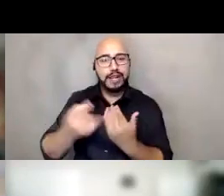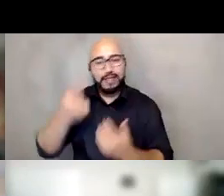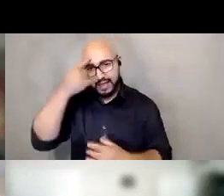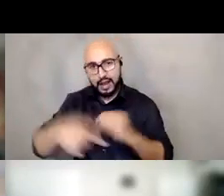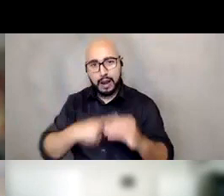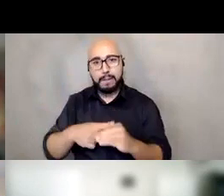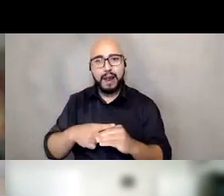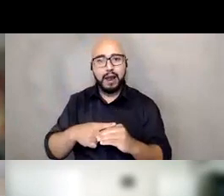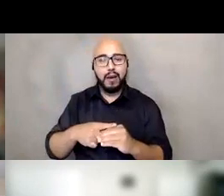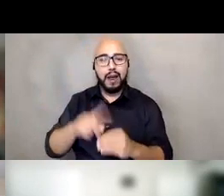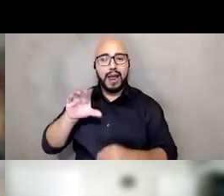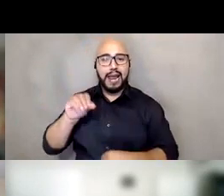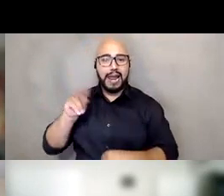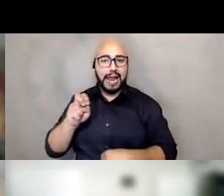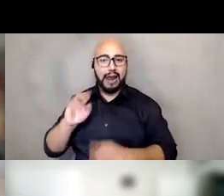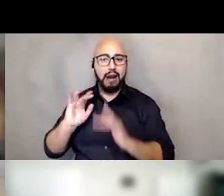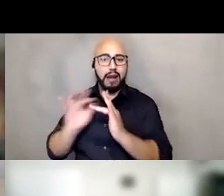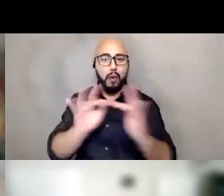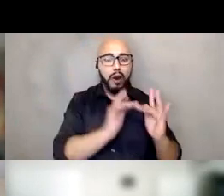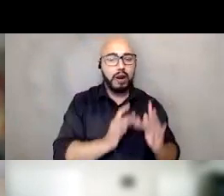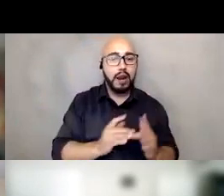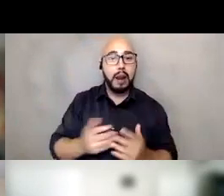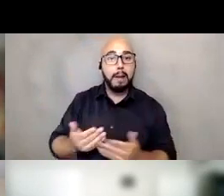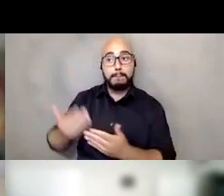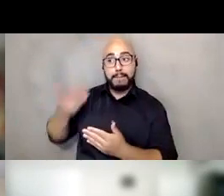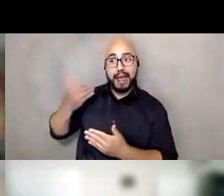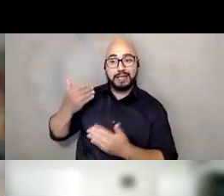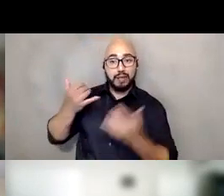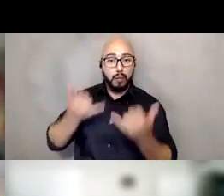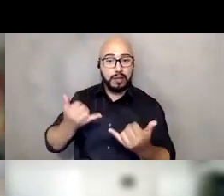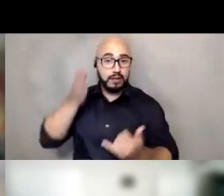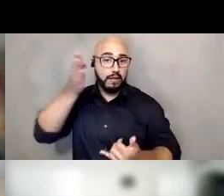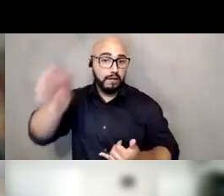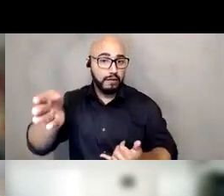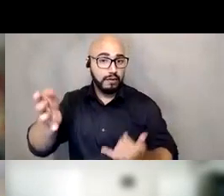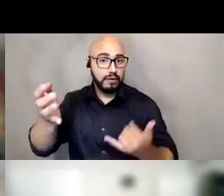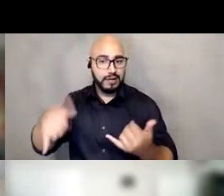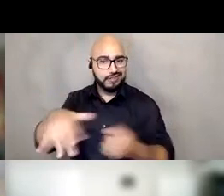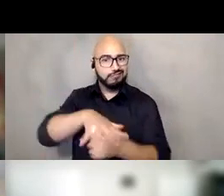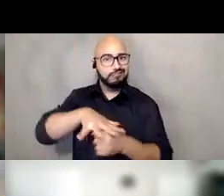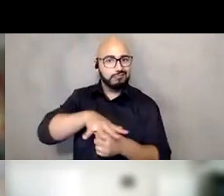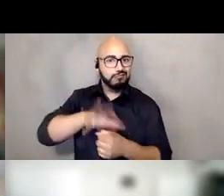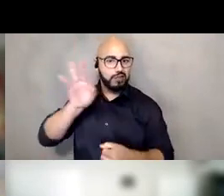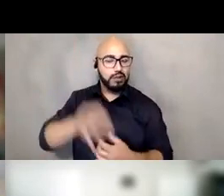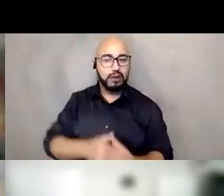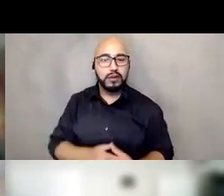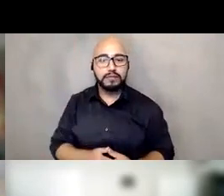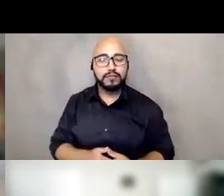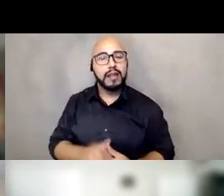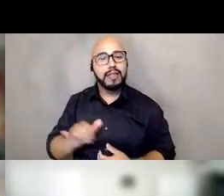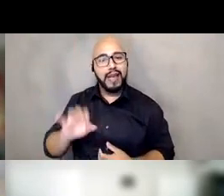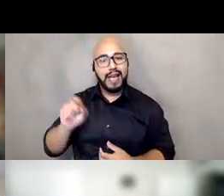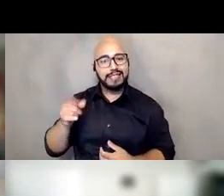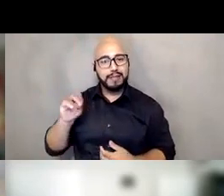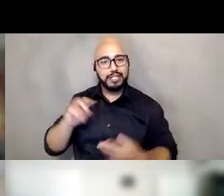care networks, past, present, and future in this region. So that exhibition